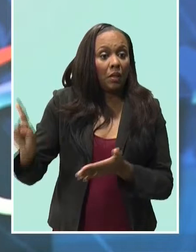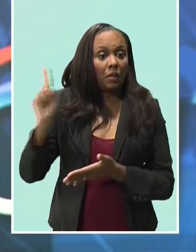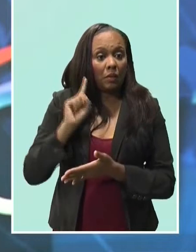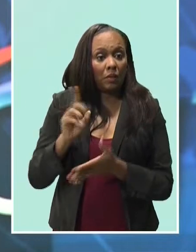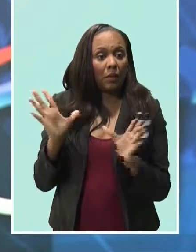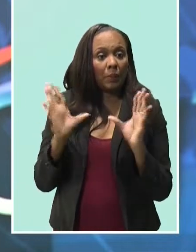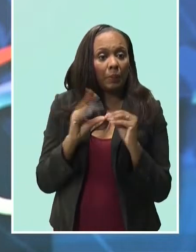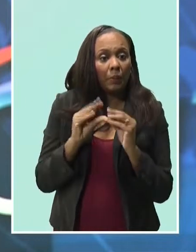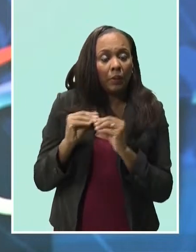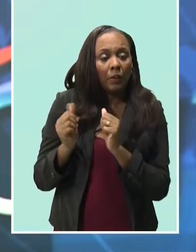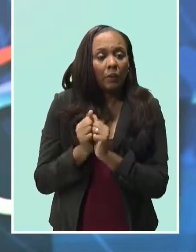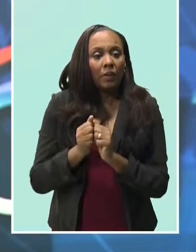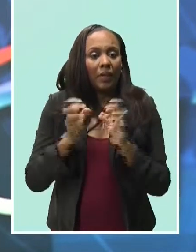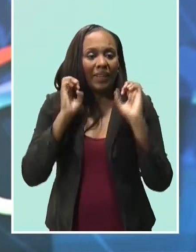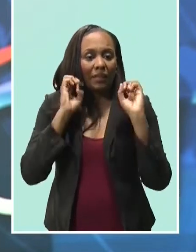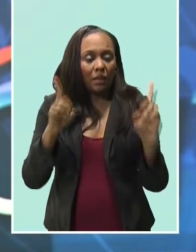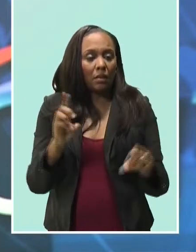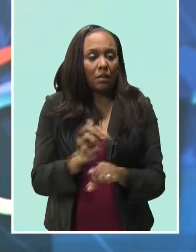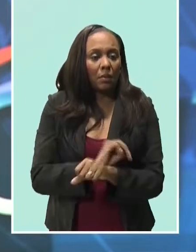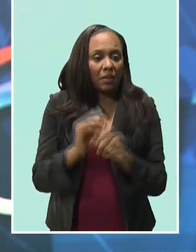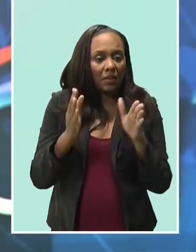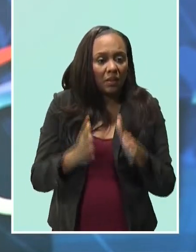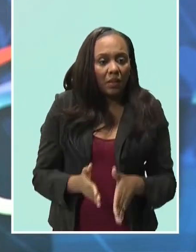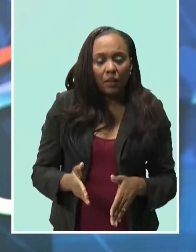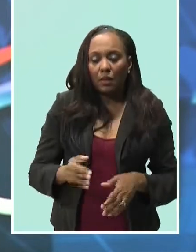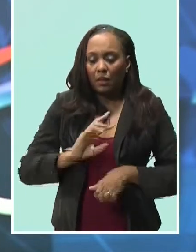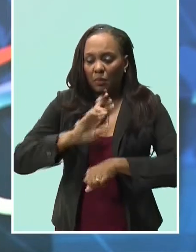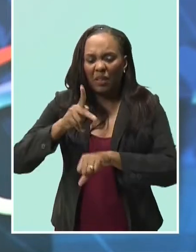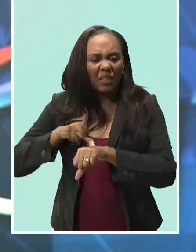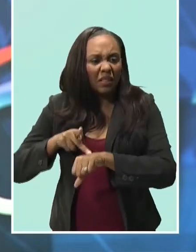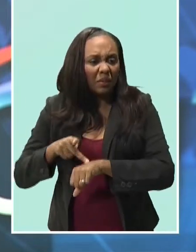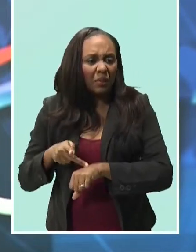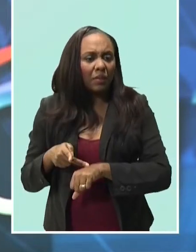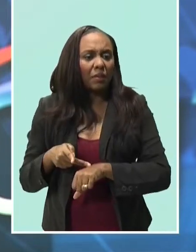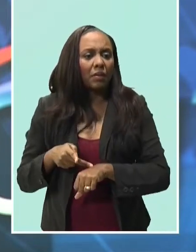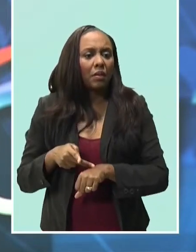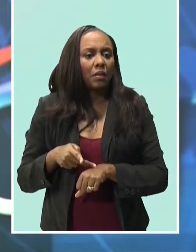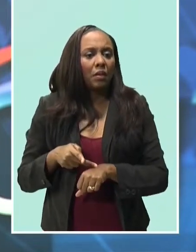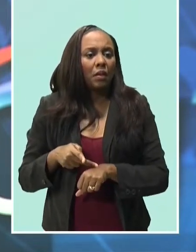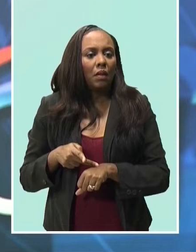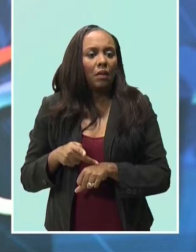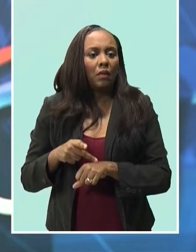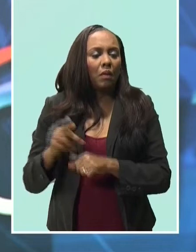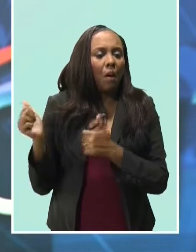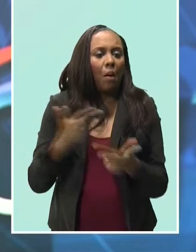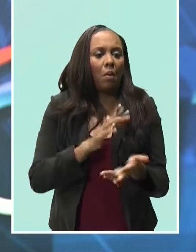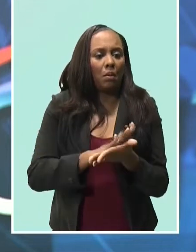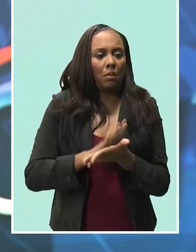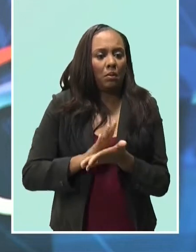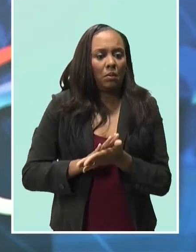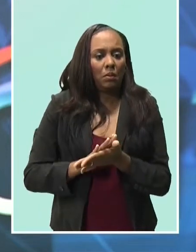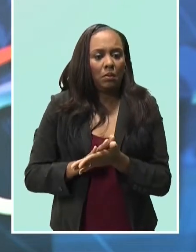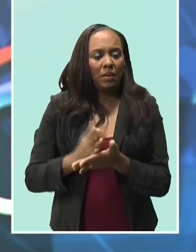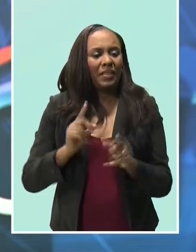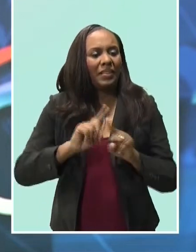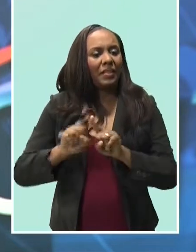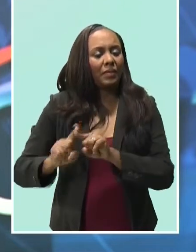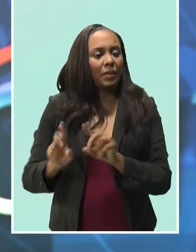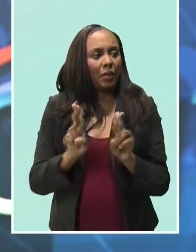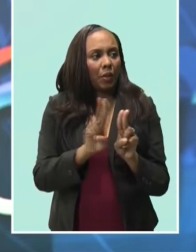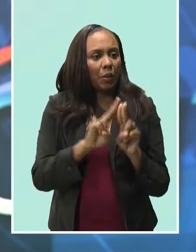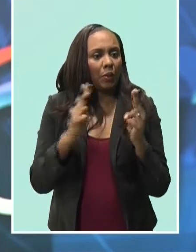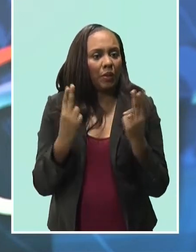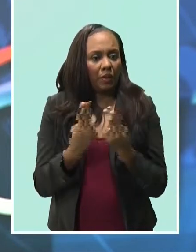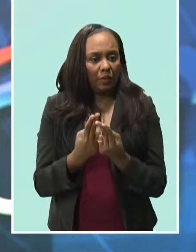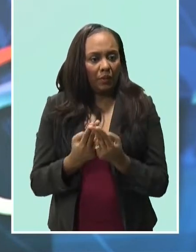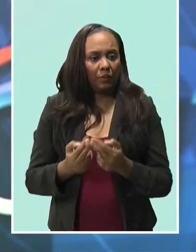Education, Santia Bradshaw, and ministry officials with principals of all public and private schools and with the teacher and principal unions. During this